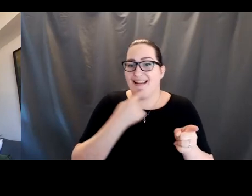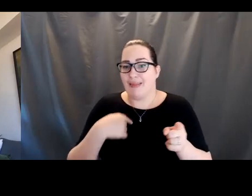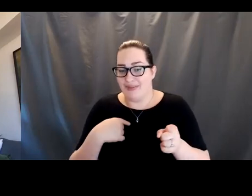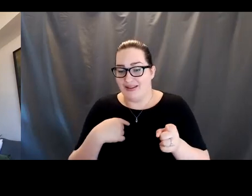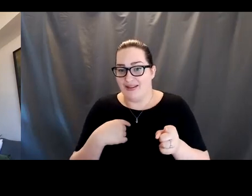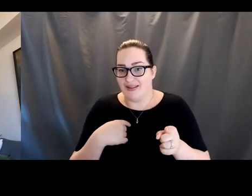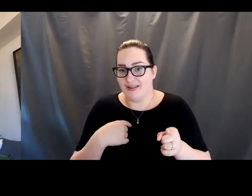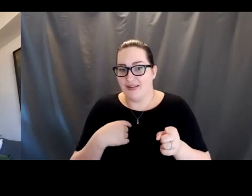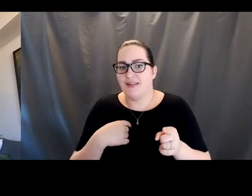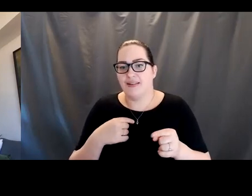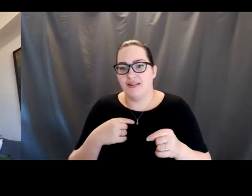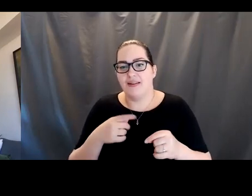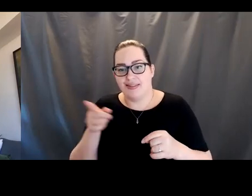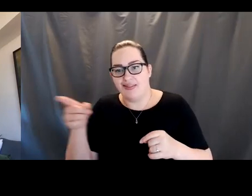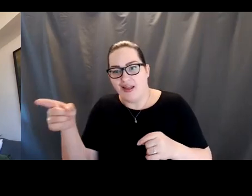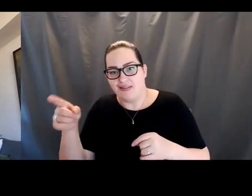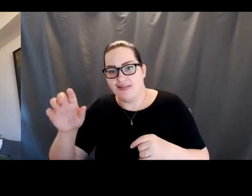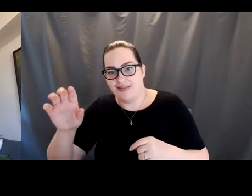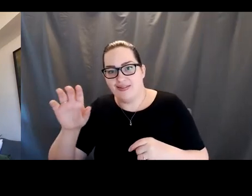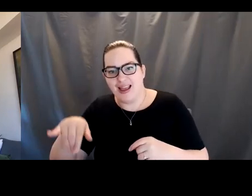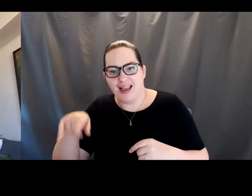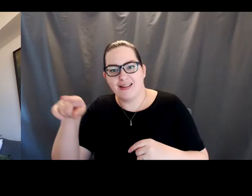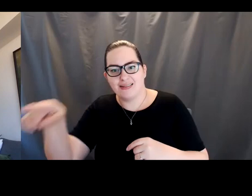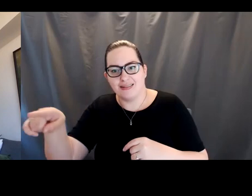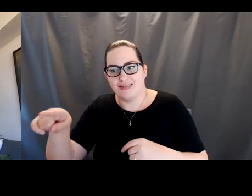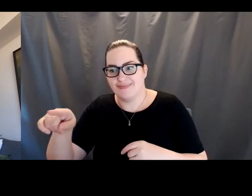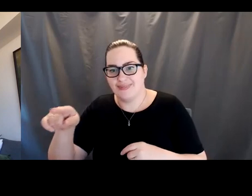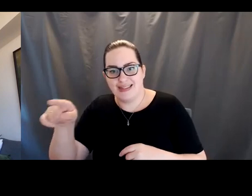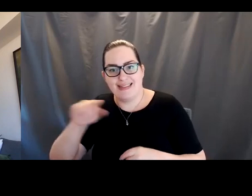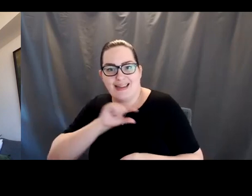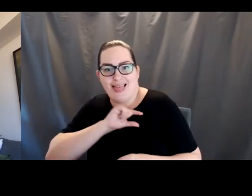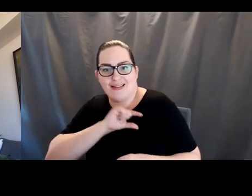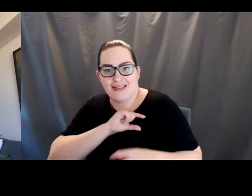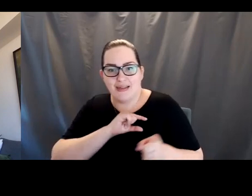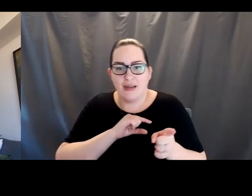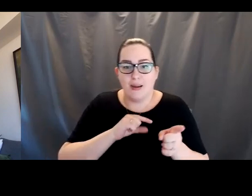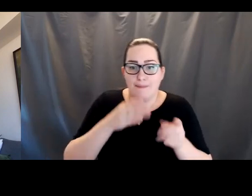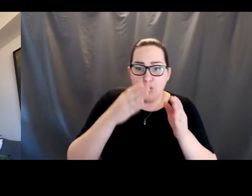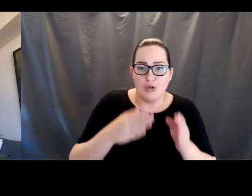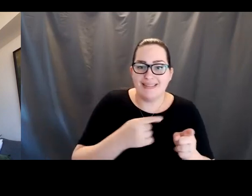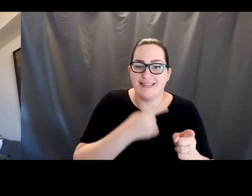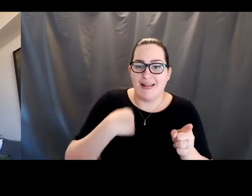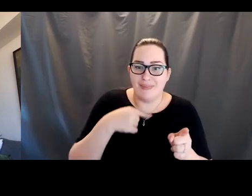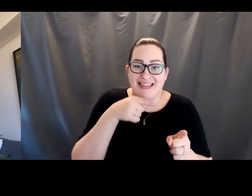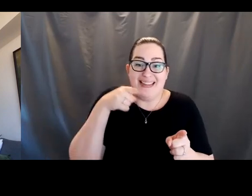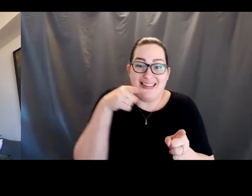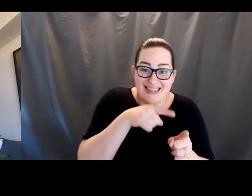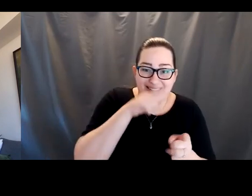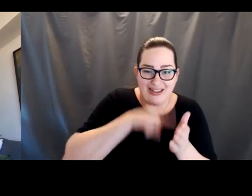investigation is done and I make arrests. He said, I'm almost there. So I went home because I stayed longer. He